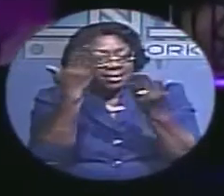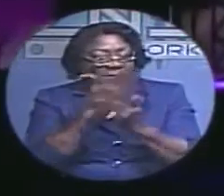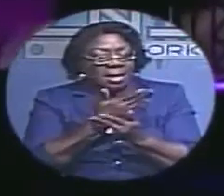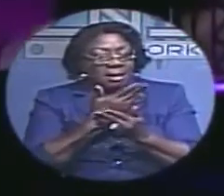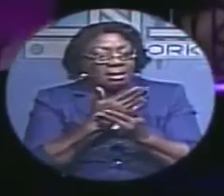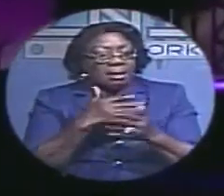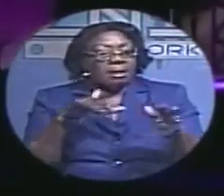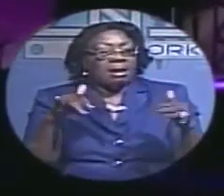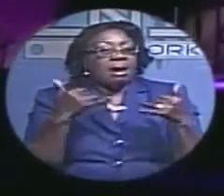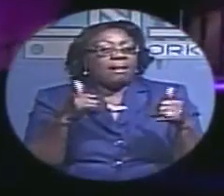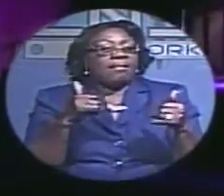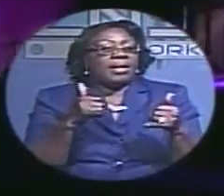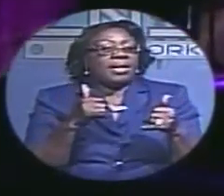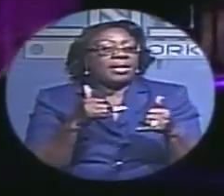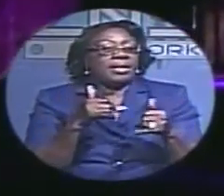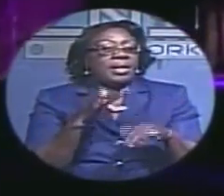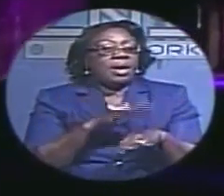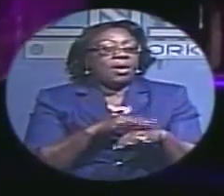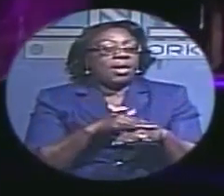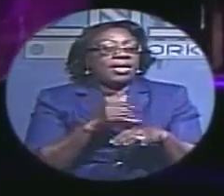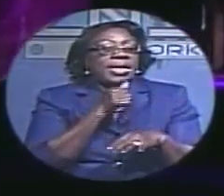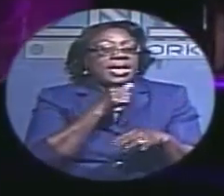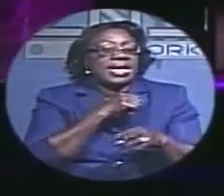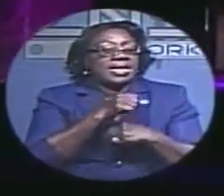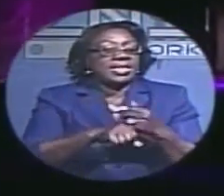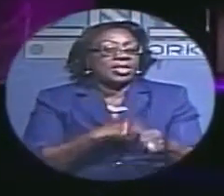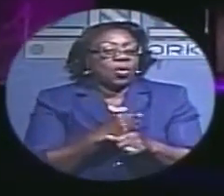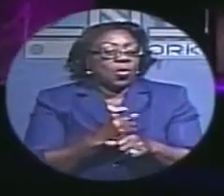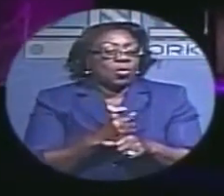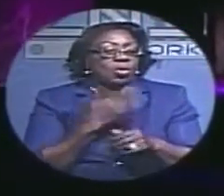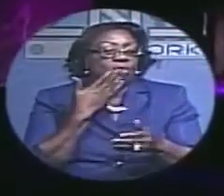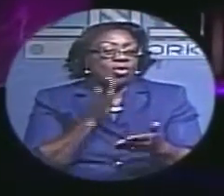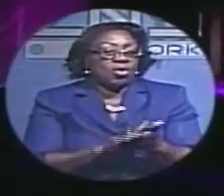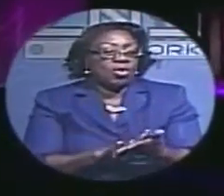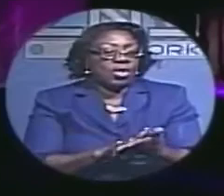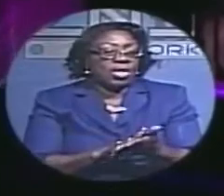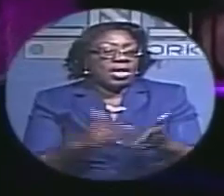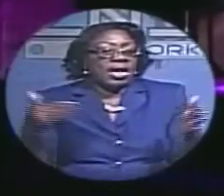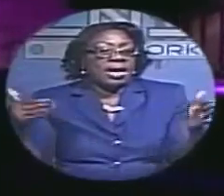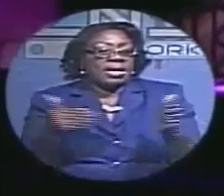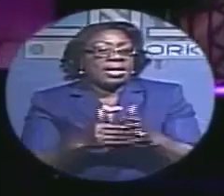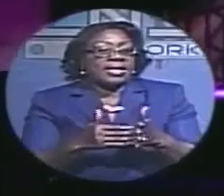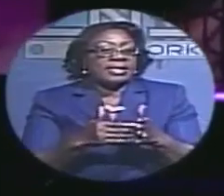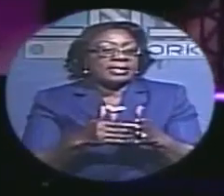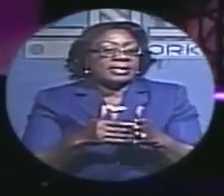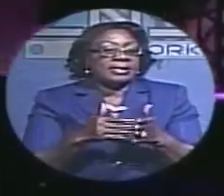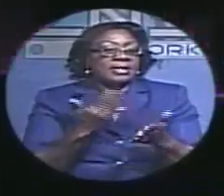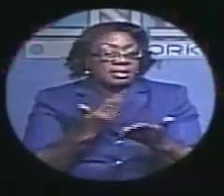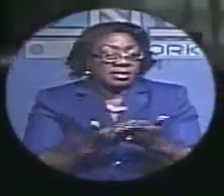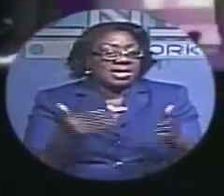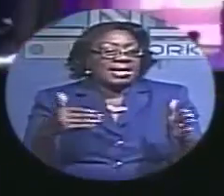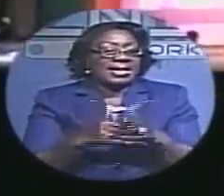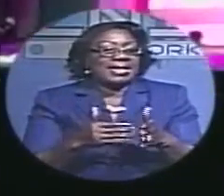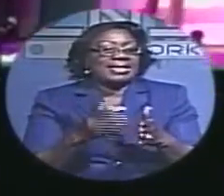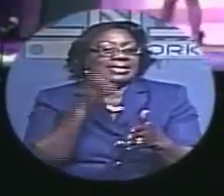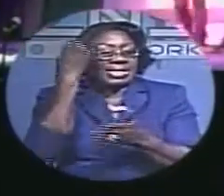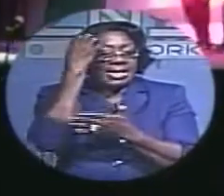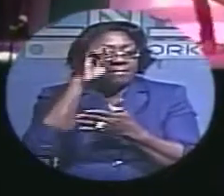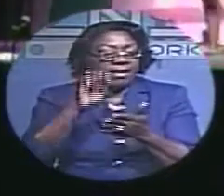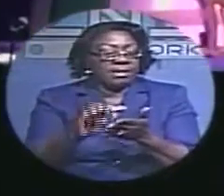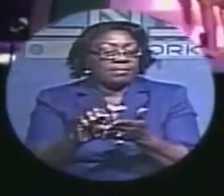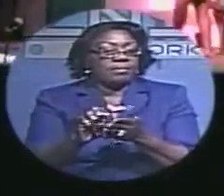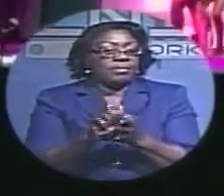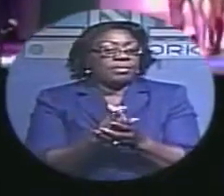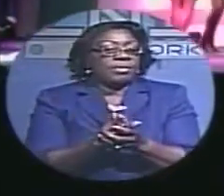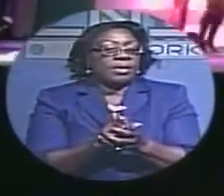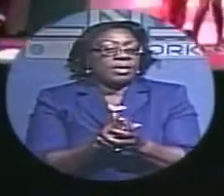on the age-old metaphors of good versus evil. The Broadway-themed show, produced and directed by